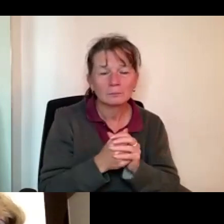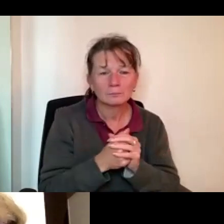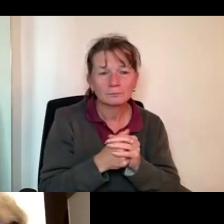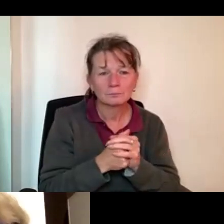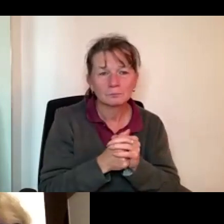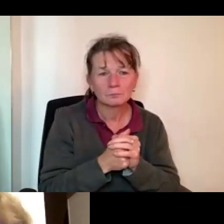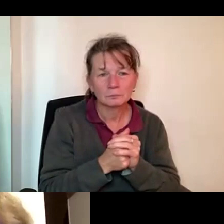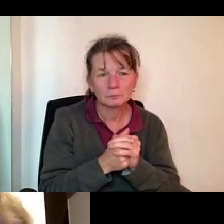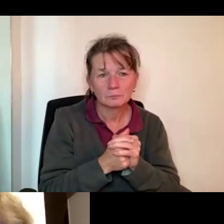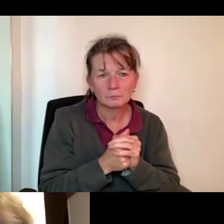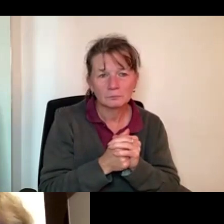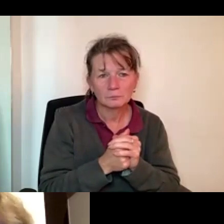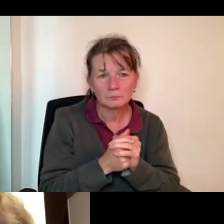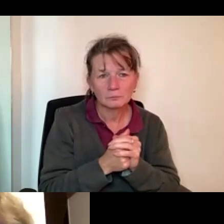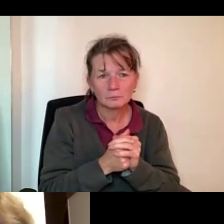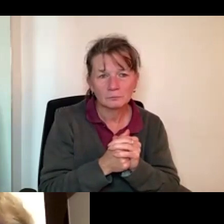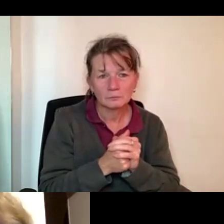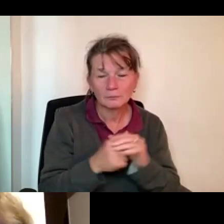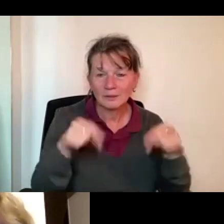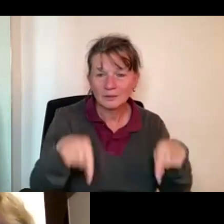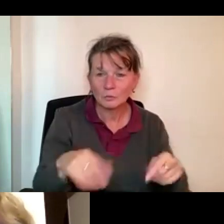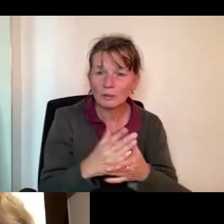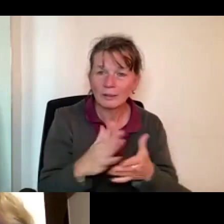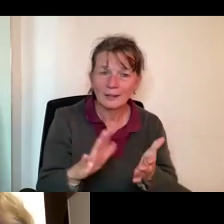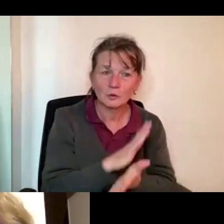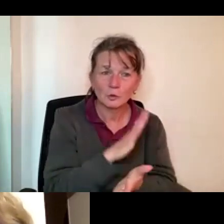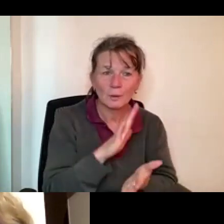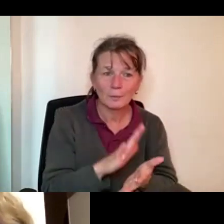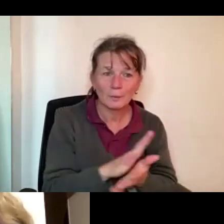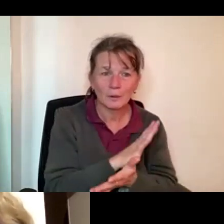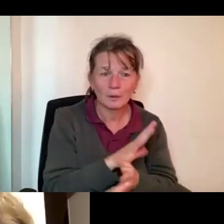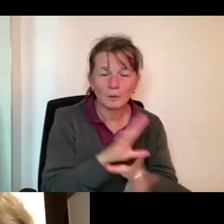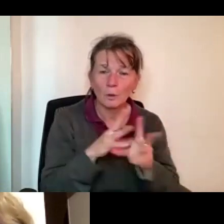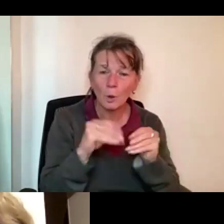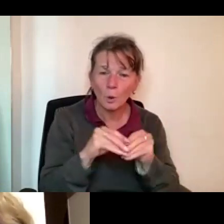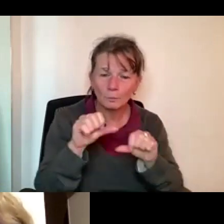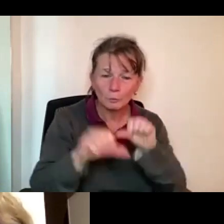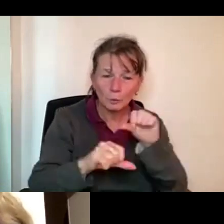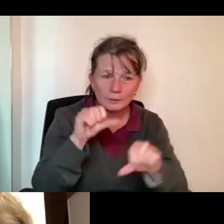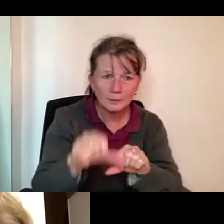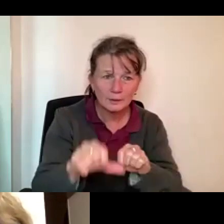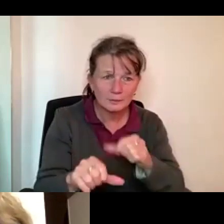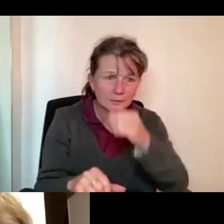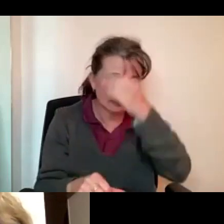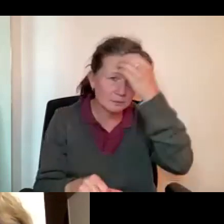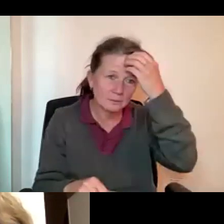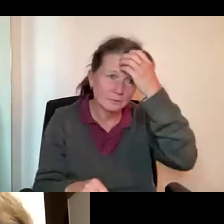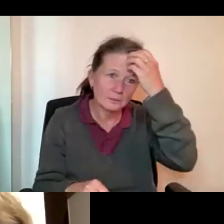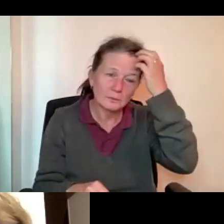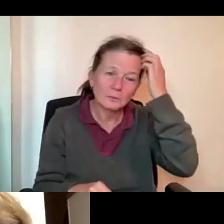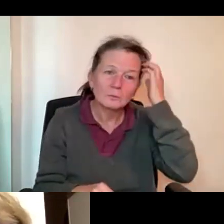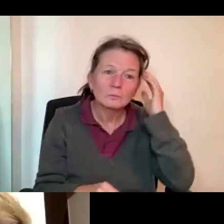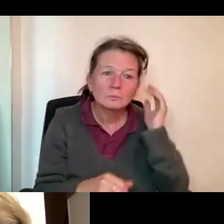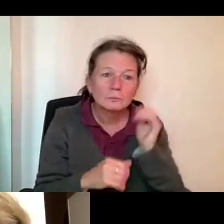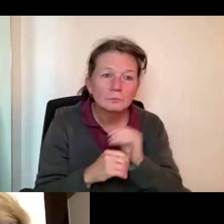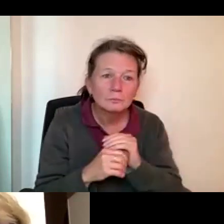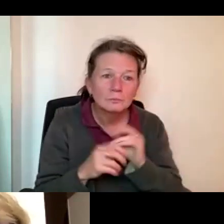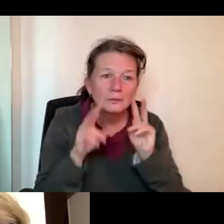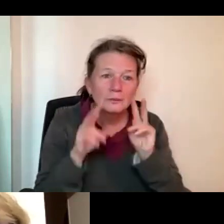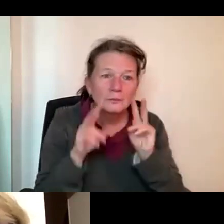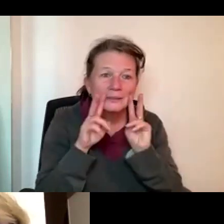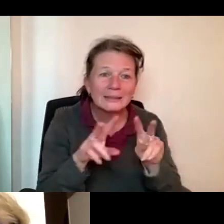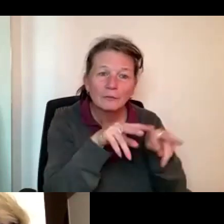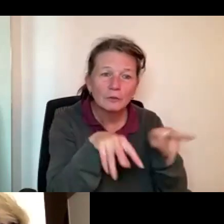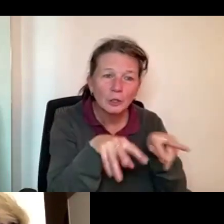I mean, this was really enjoyable, and this whole process and listening and meeting you all was great, and seeing the video of the